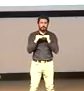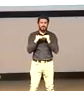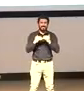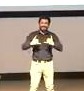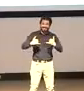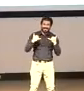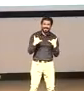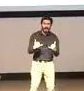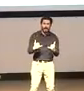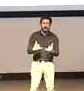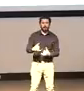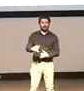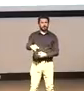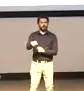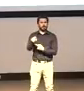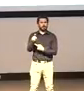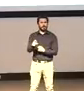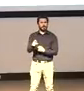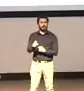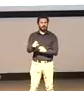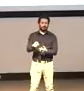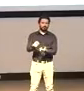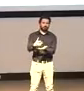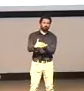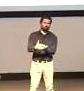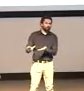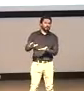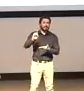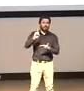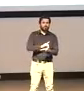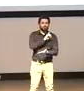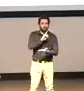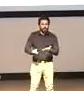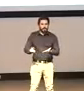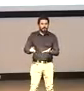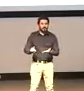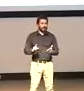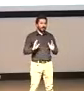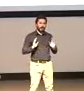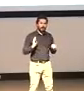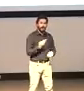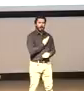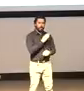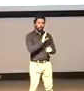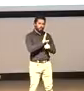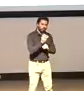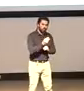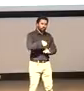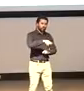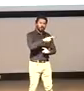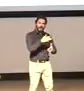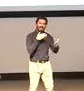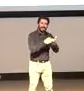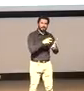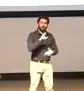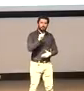greatest need to eliminate discrimination and develop our culture of anti-racism. We're